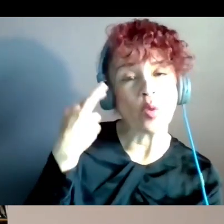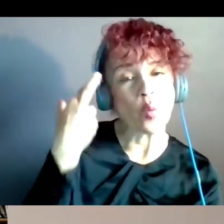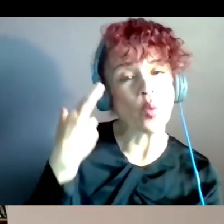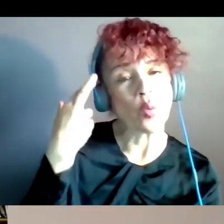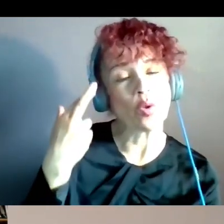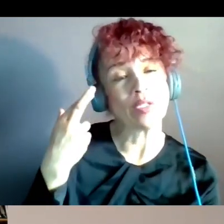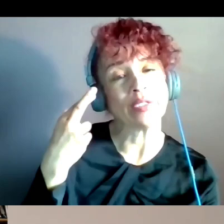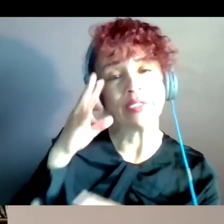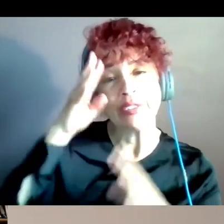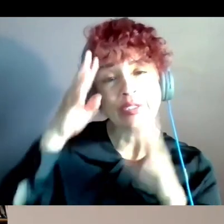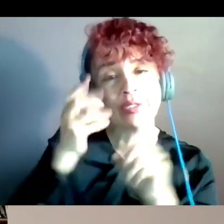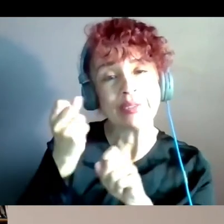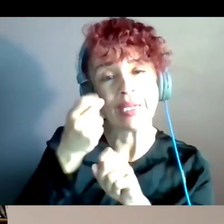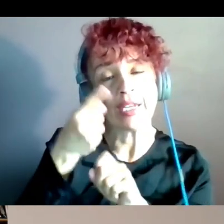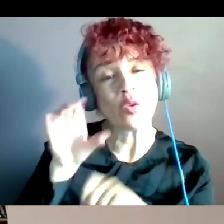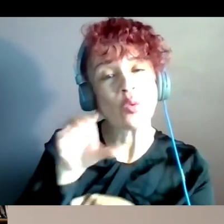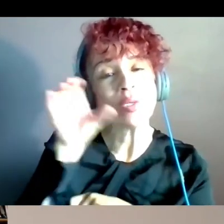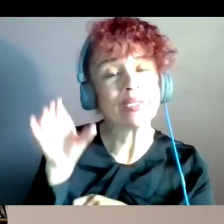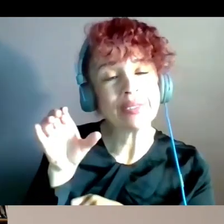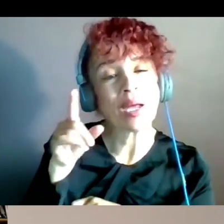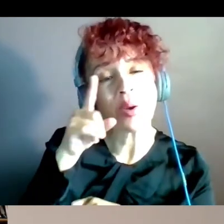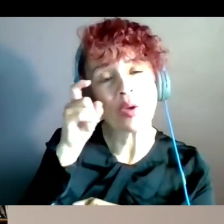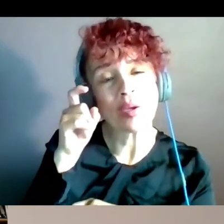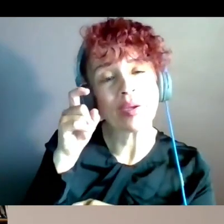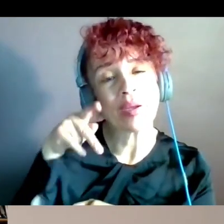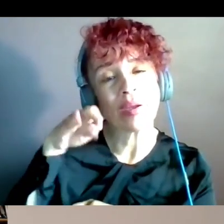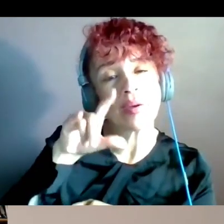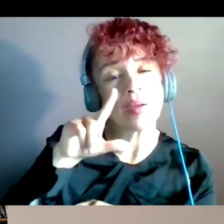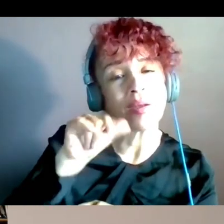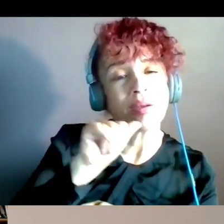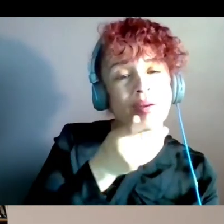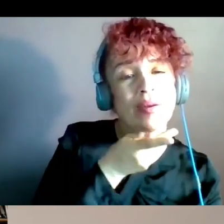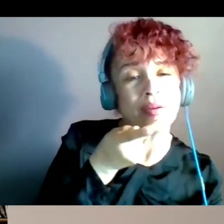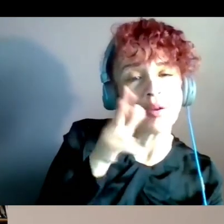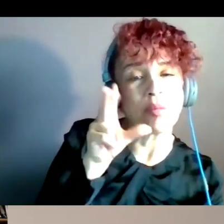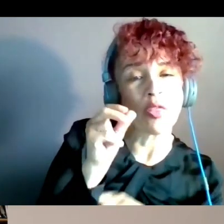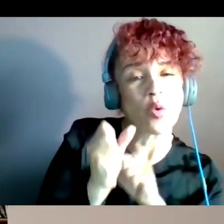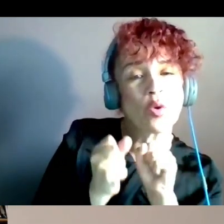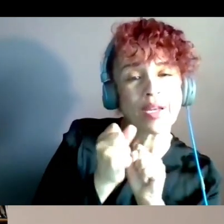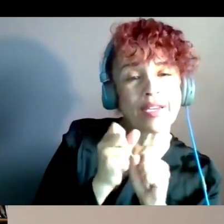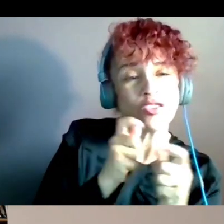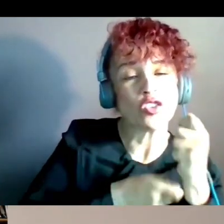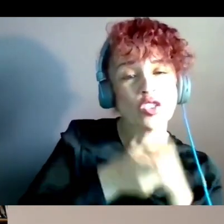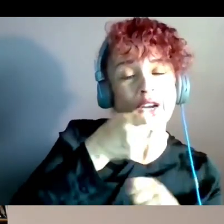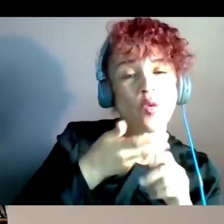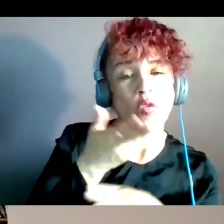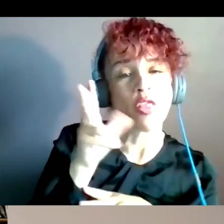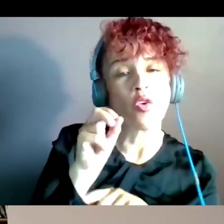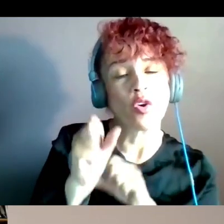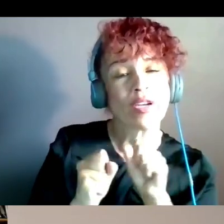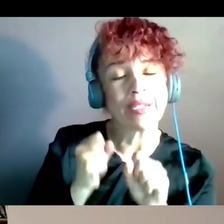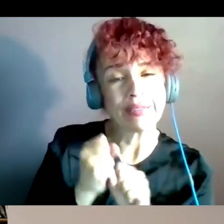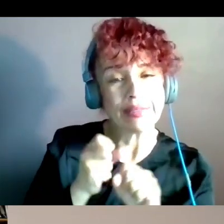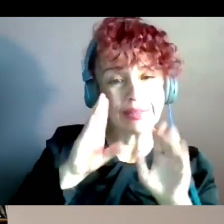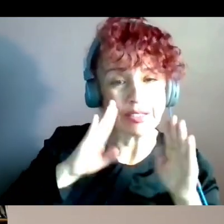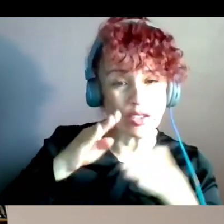into creating an annual Christmas ornament is because Paul and I had exchanged ornaments for about 30 years. oh, wow. And I've got a little